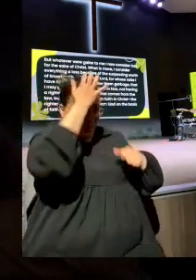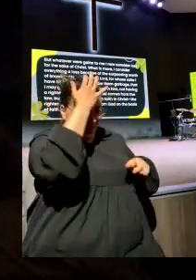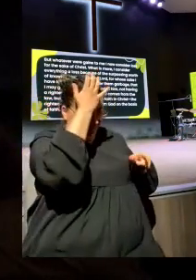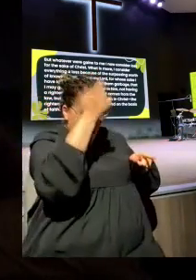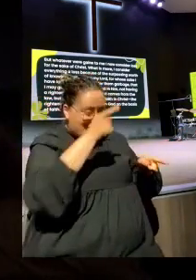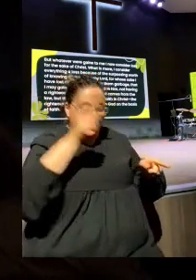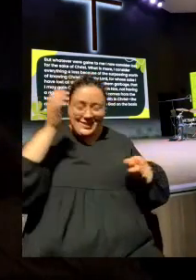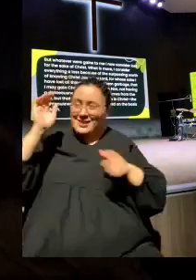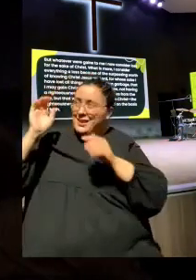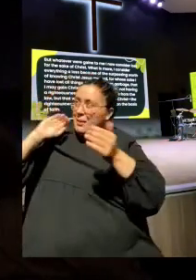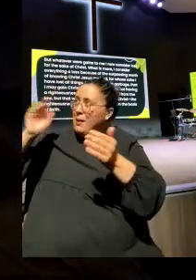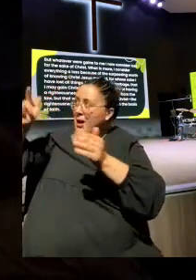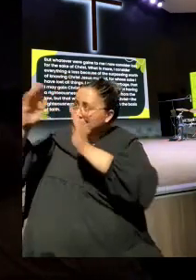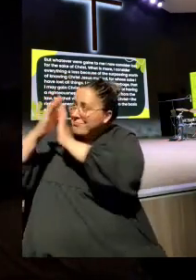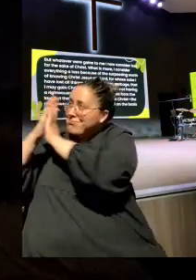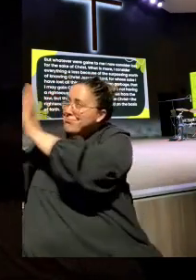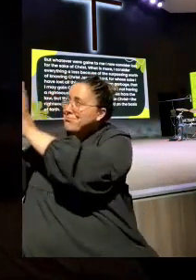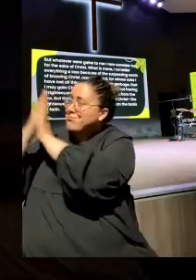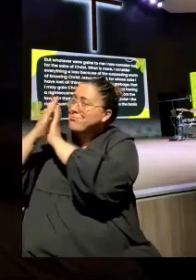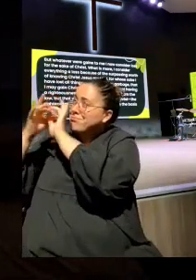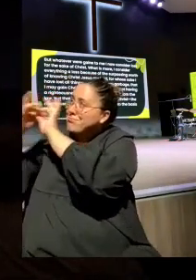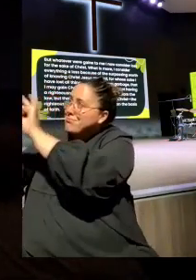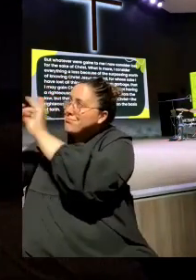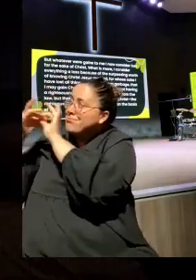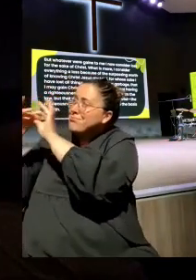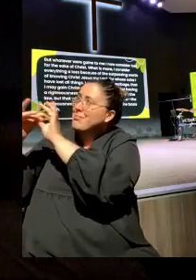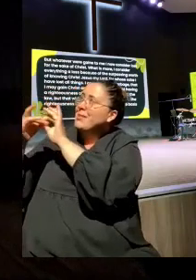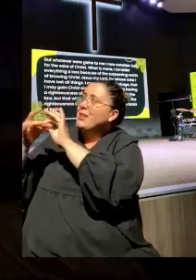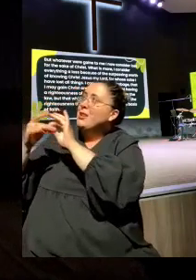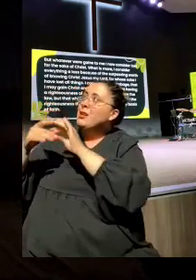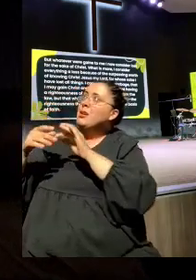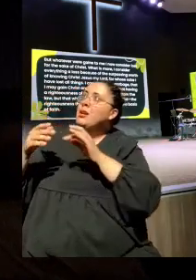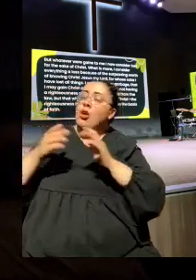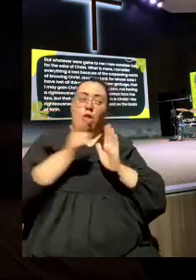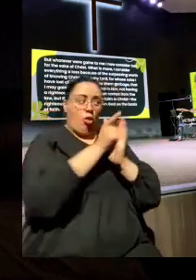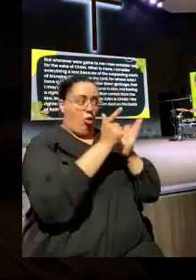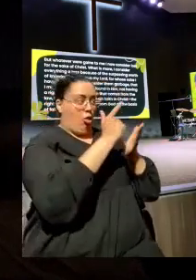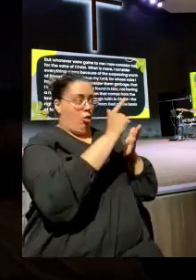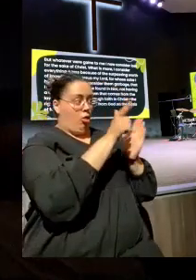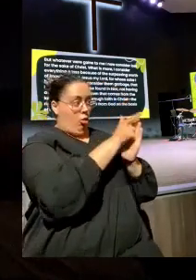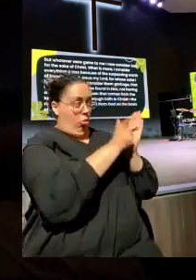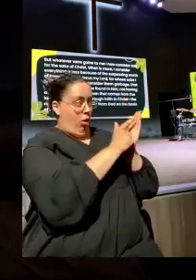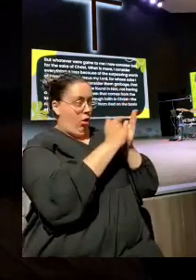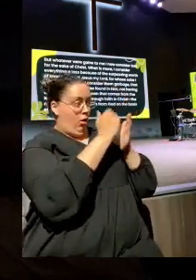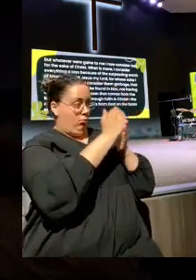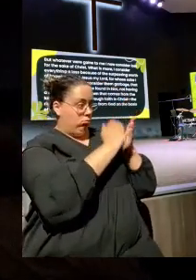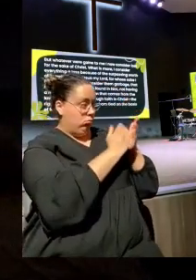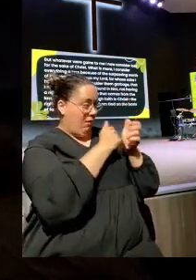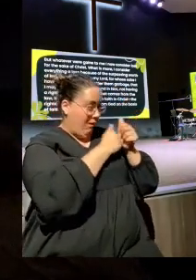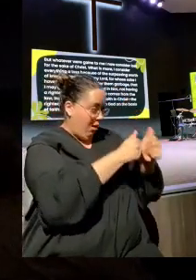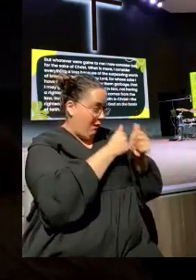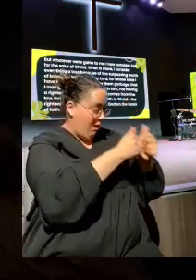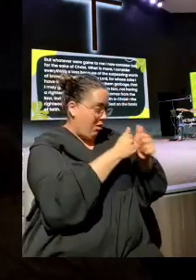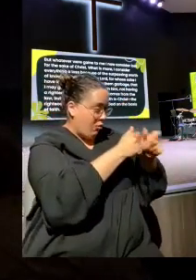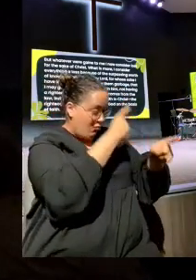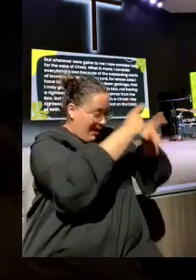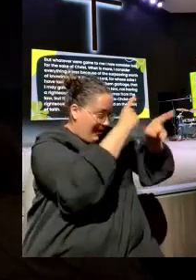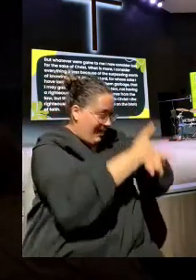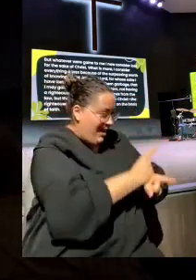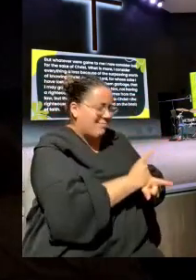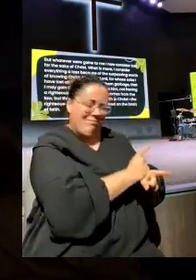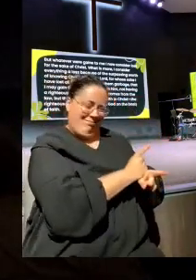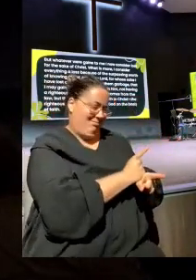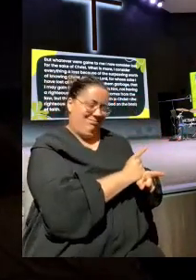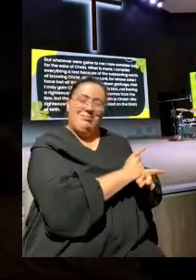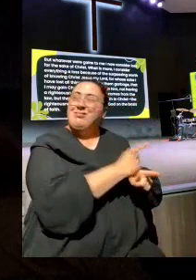Christ to be found in him, not having a righteousness of my own that comes from the law, but that which is through faith in Christ, a righteousness that comes